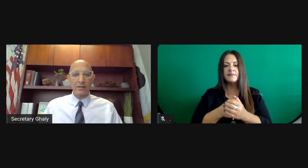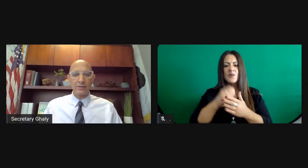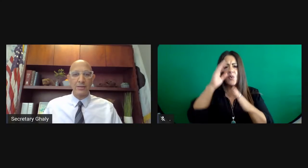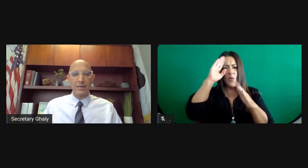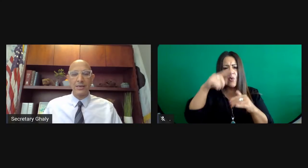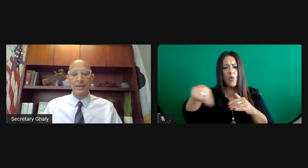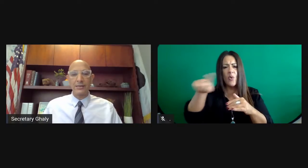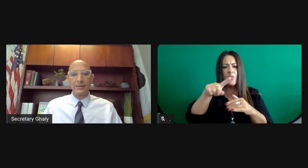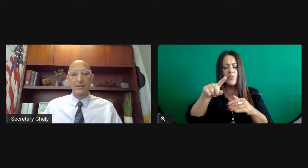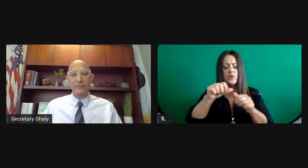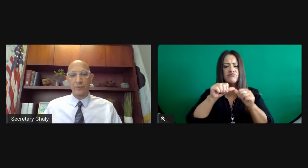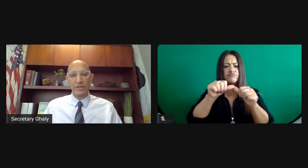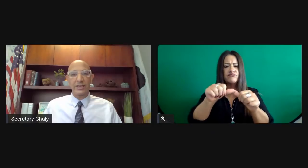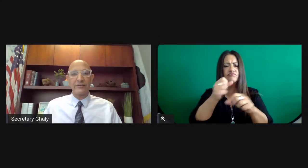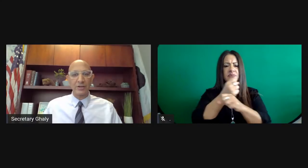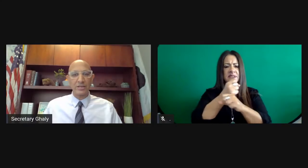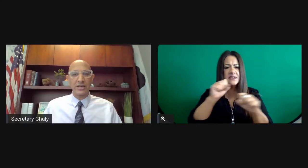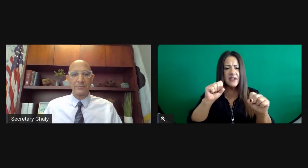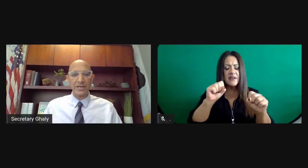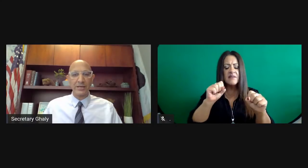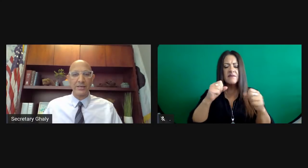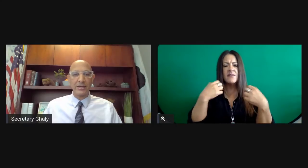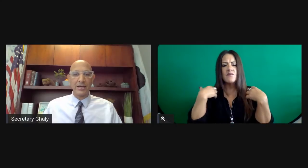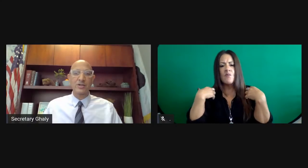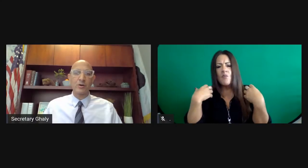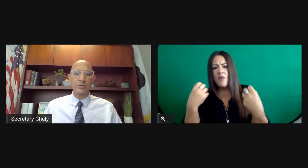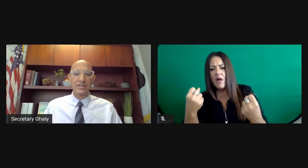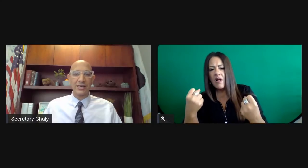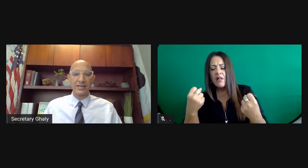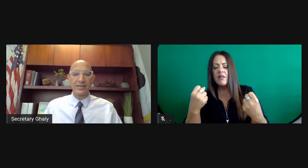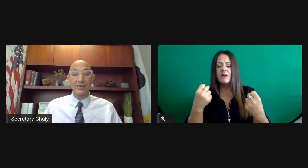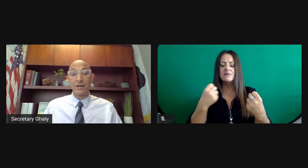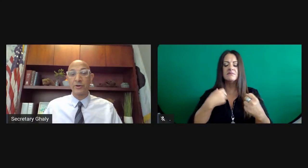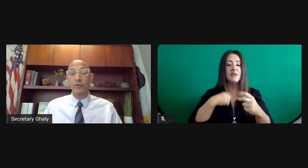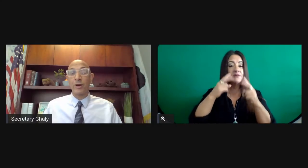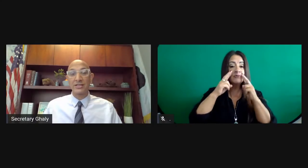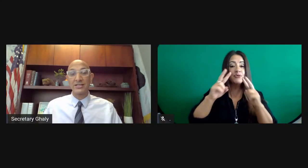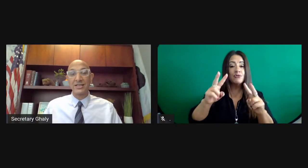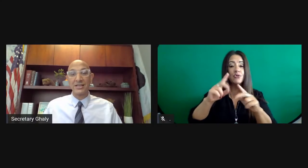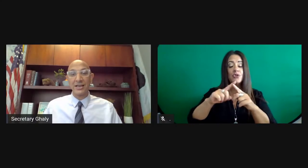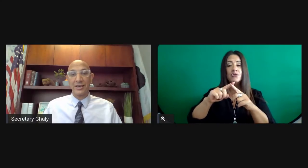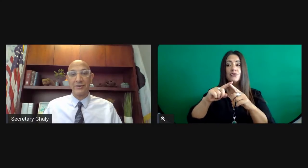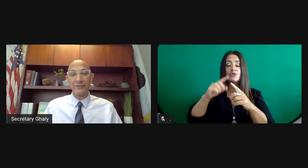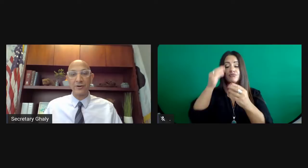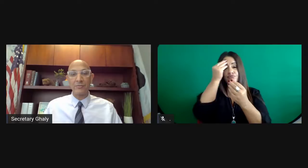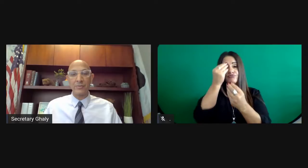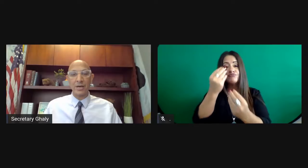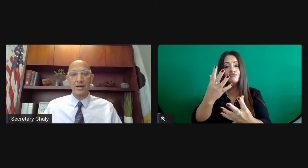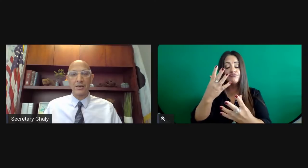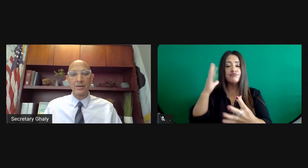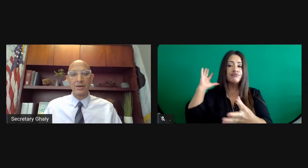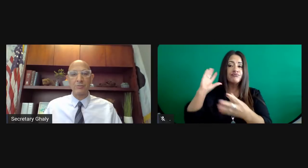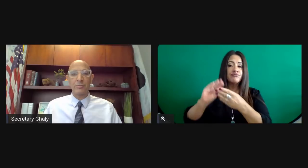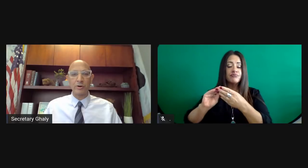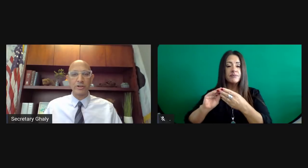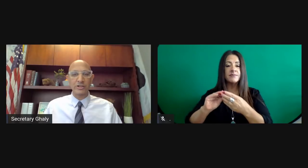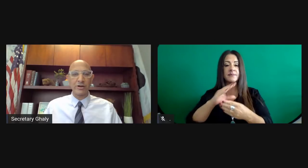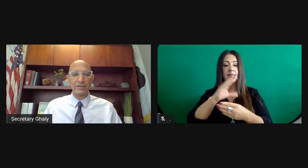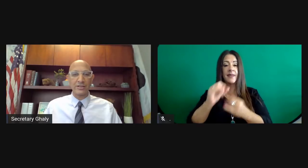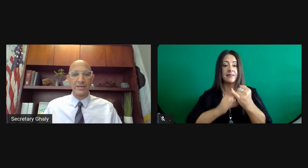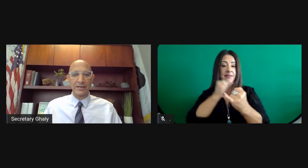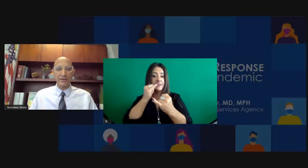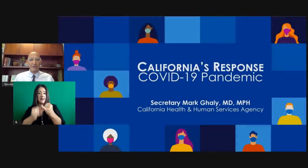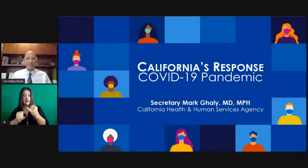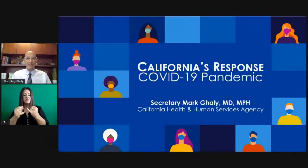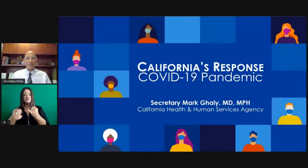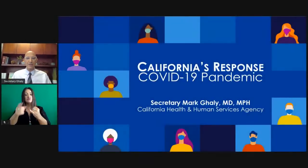and well. Look forward to giving you this update, and as always, taking a number of questions at the end from our reporters